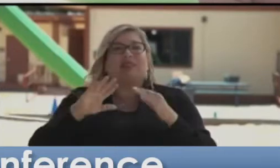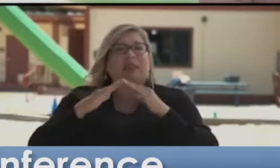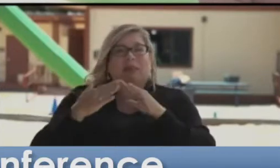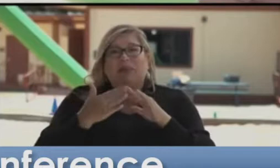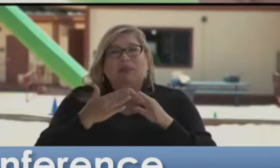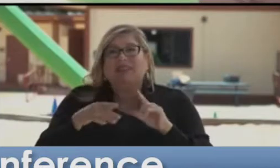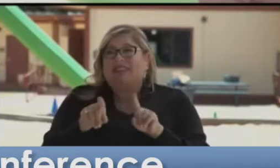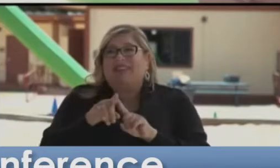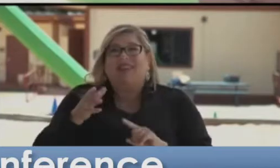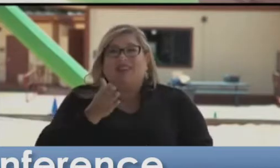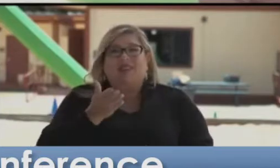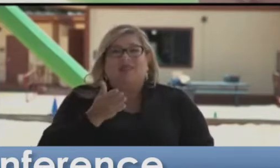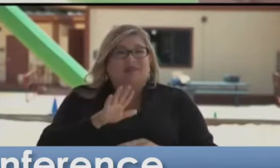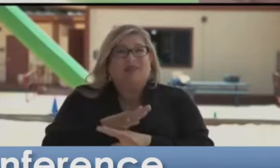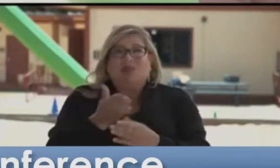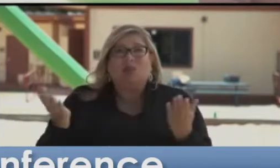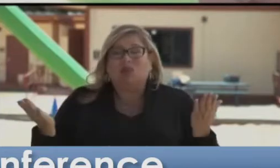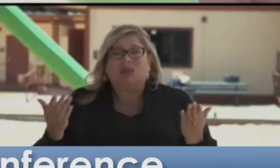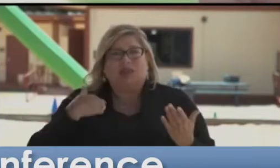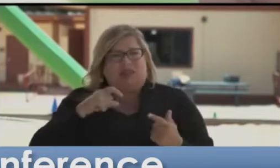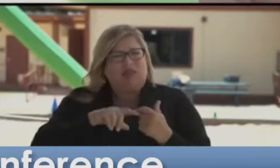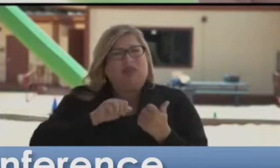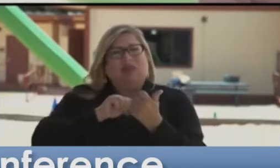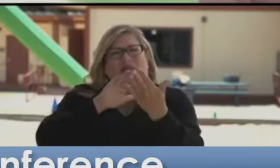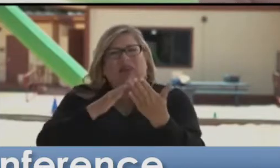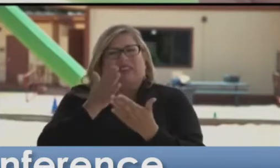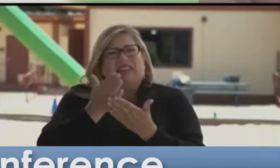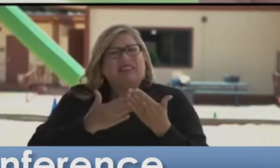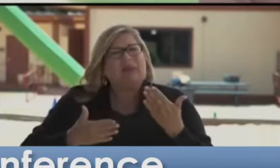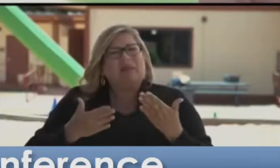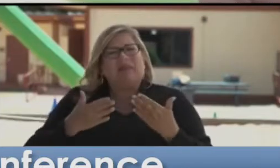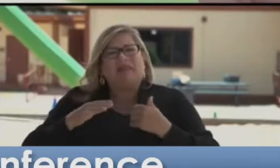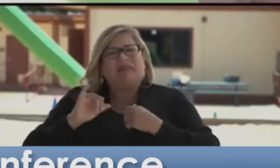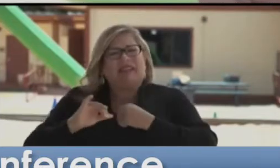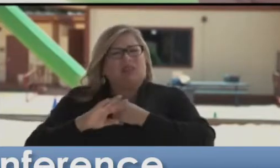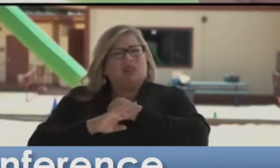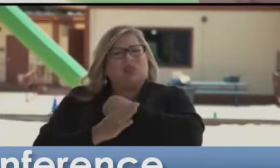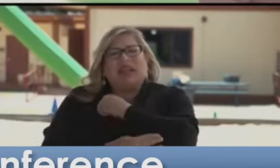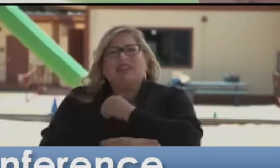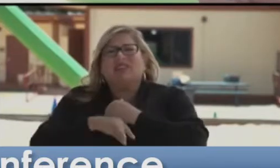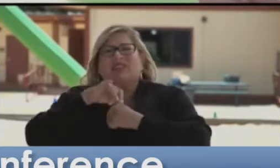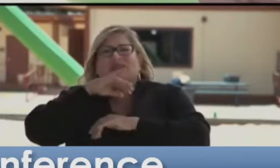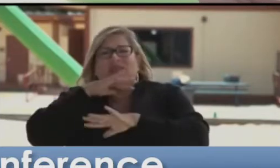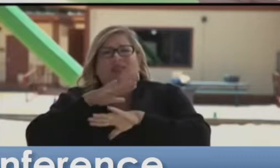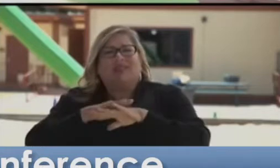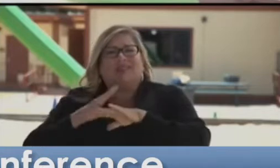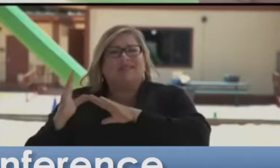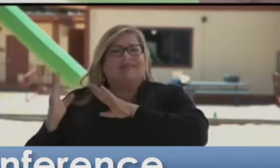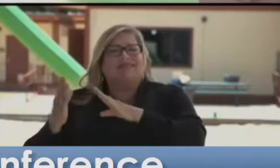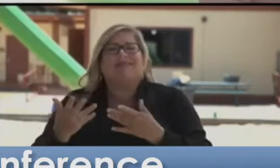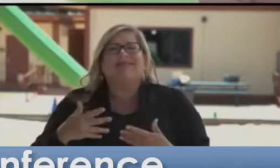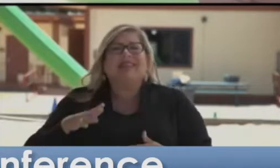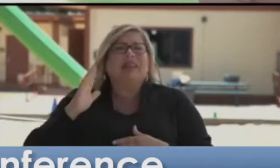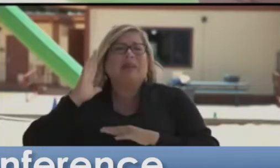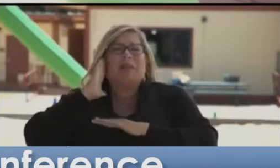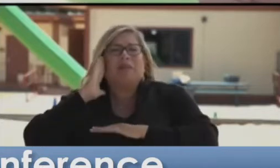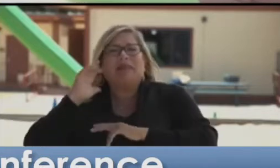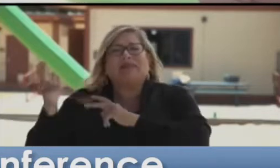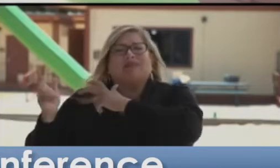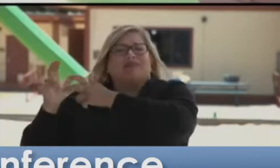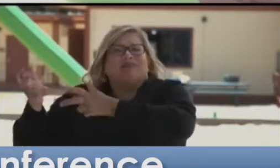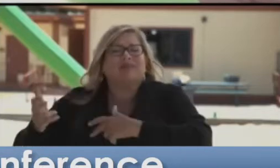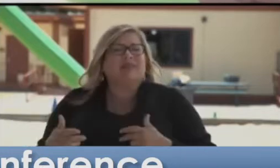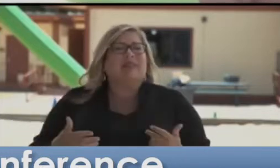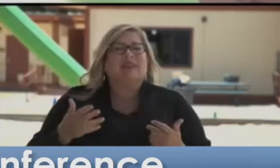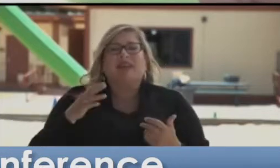like yours, that we have to address some of the accumulation on the side of our freeways of mattresses and all the illegal dumping,